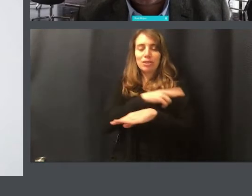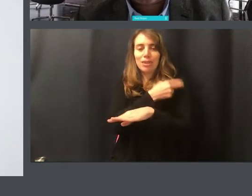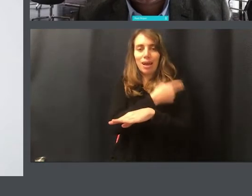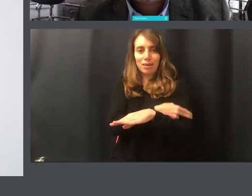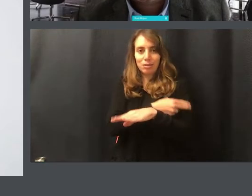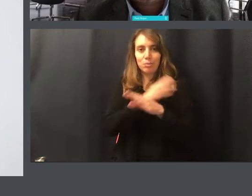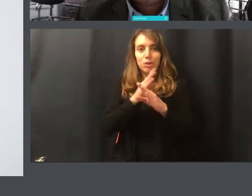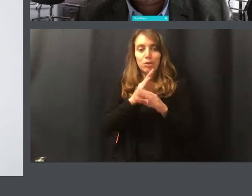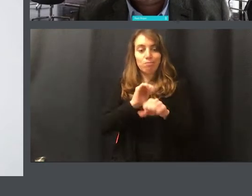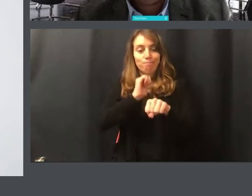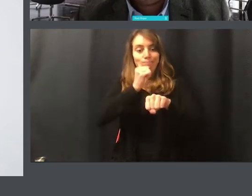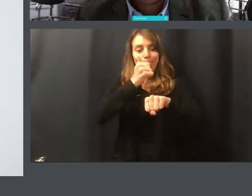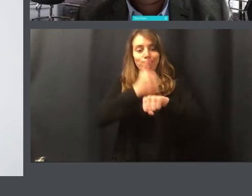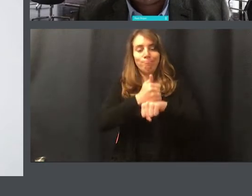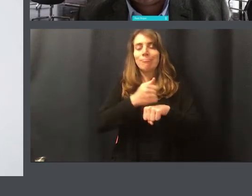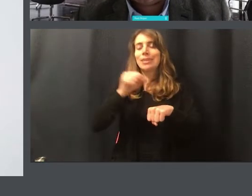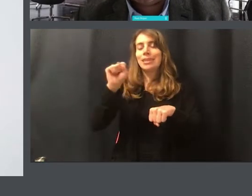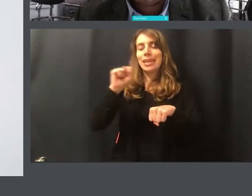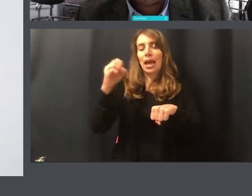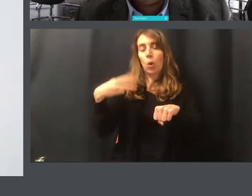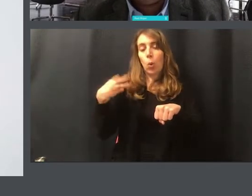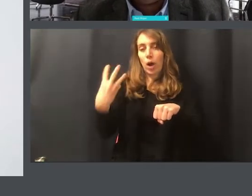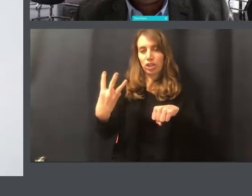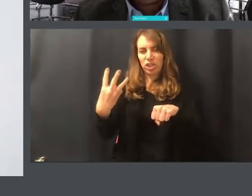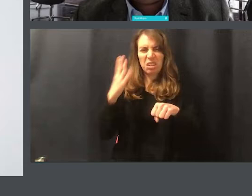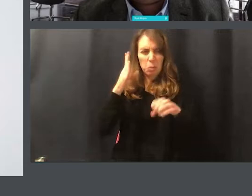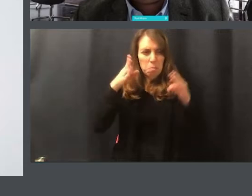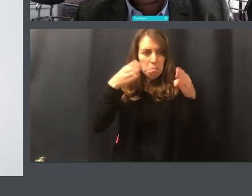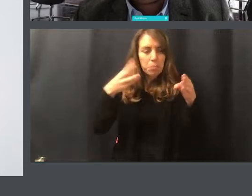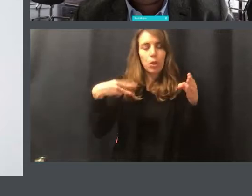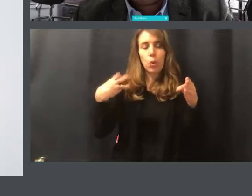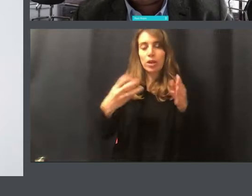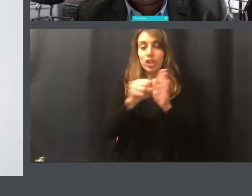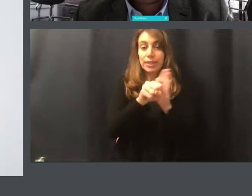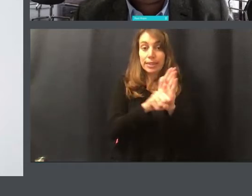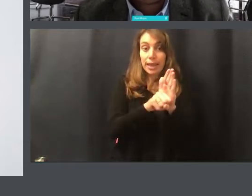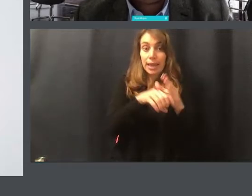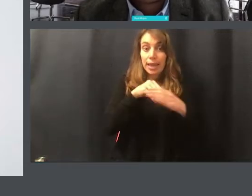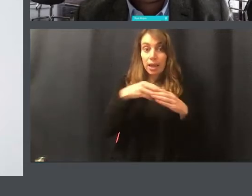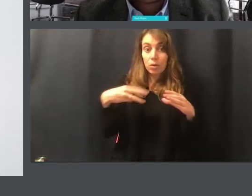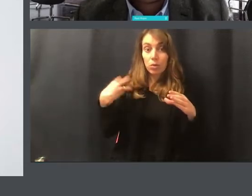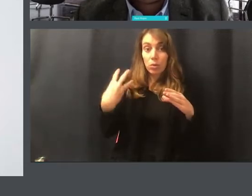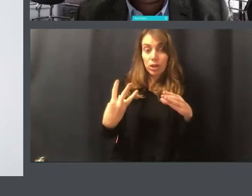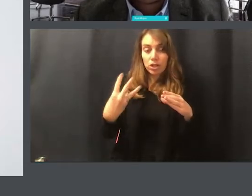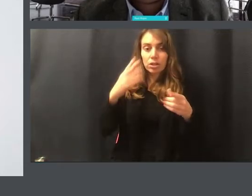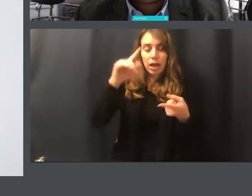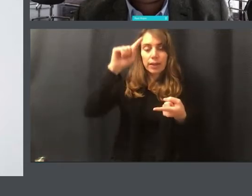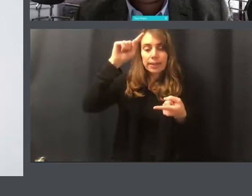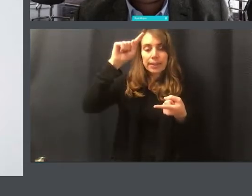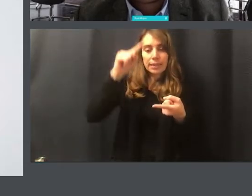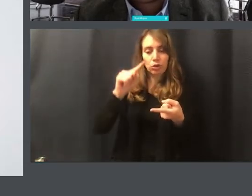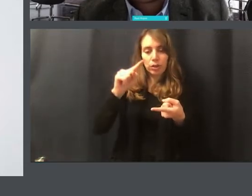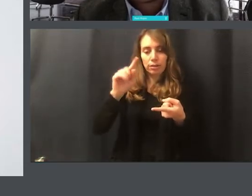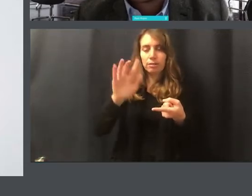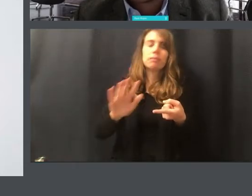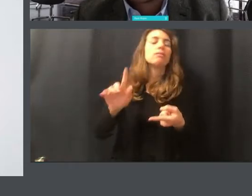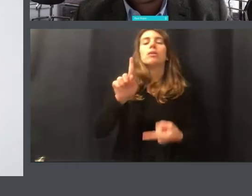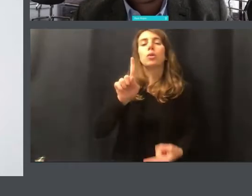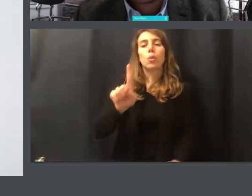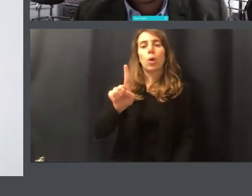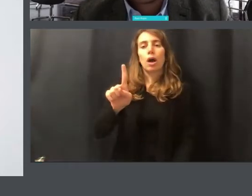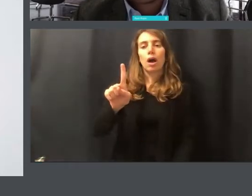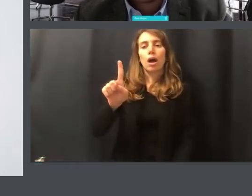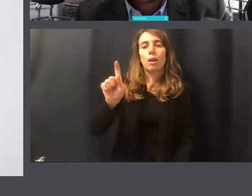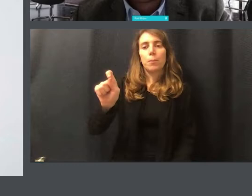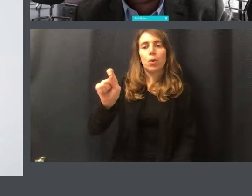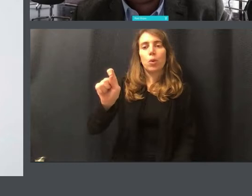located. And in Washington, that percentage decrease in the violent population was about 1.3% decrease,